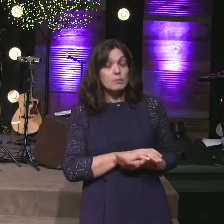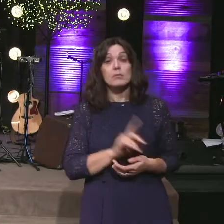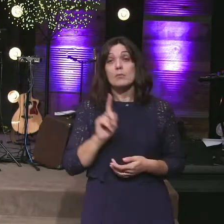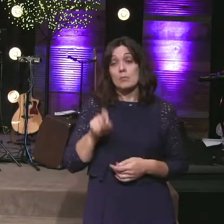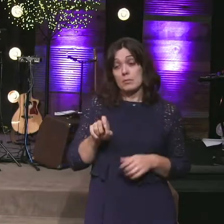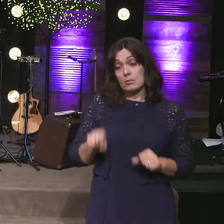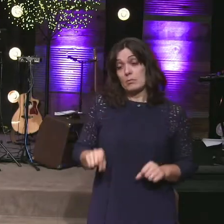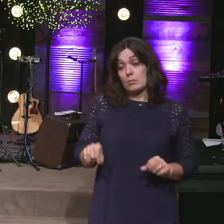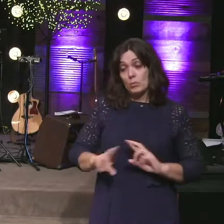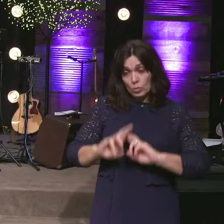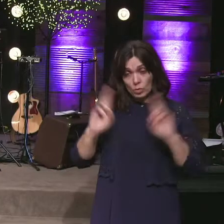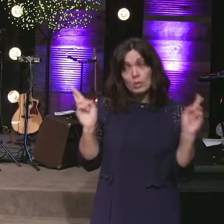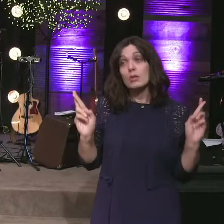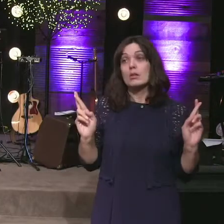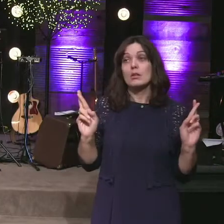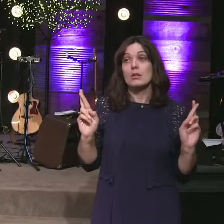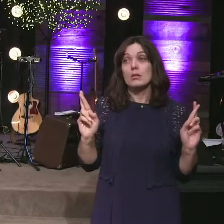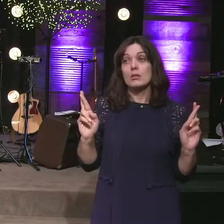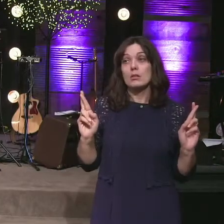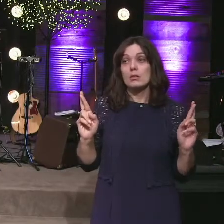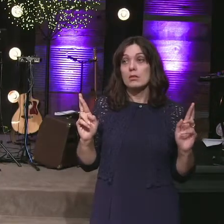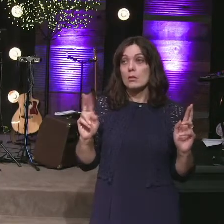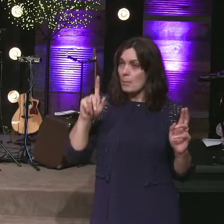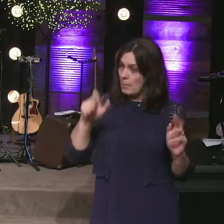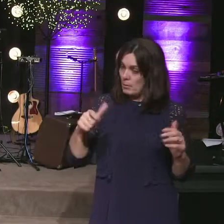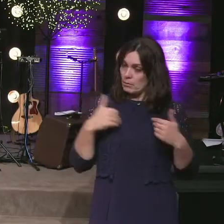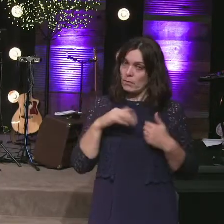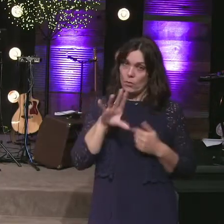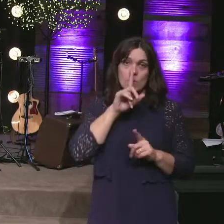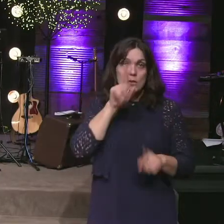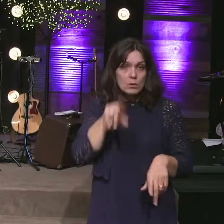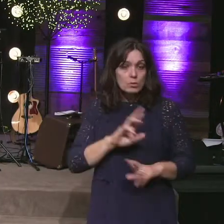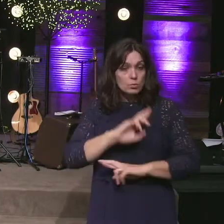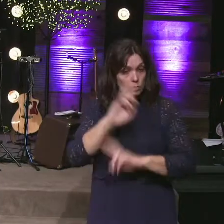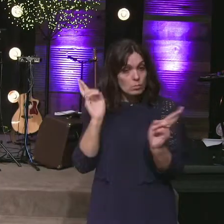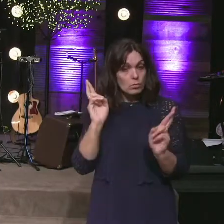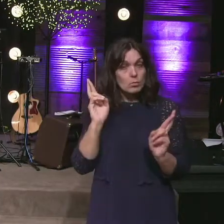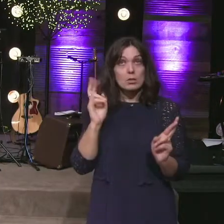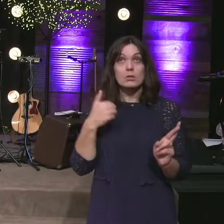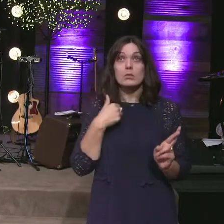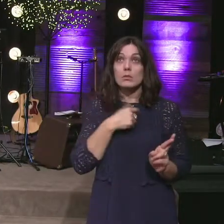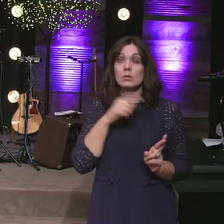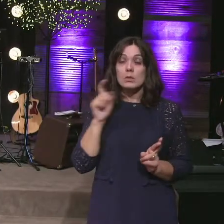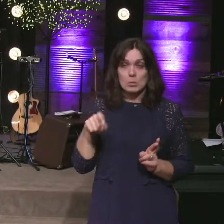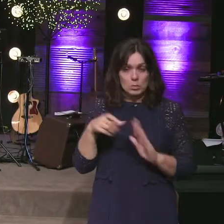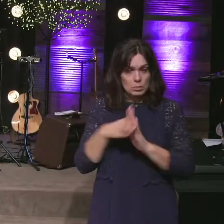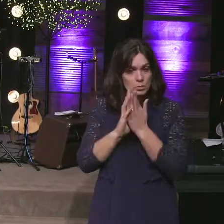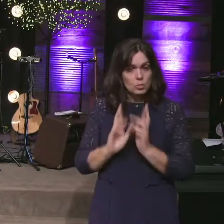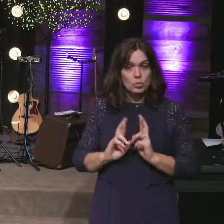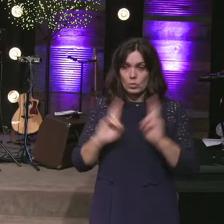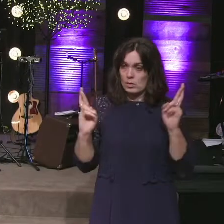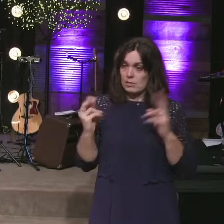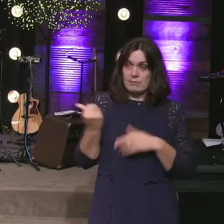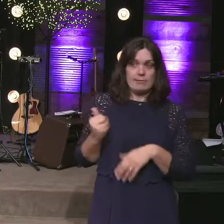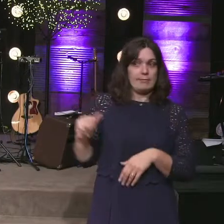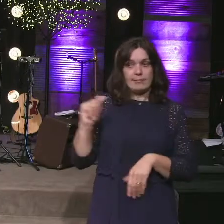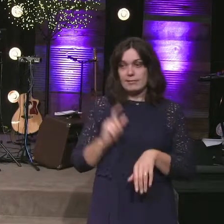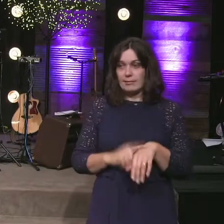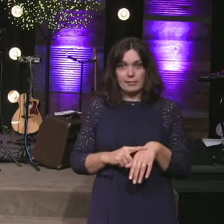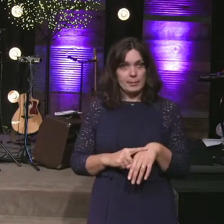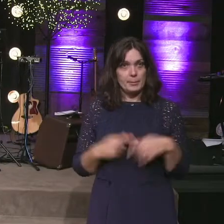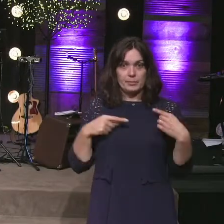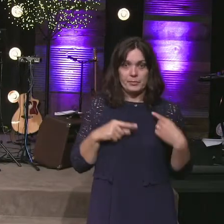ready. You need to have your answer ready. And so we're supposed to be ready in season and out of season.